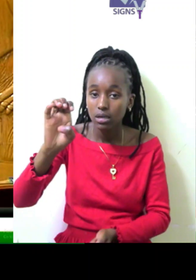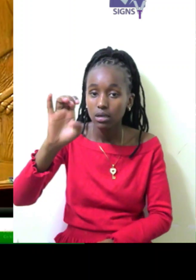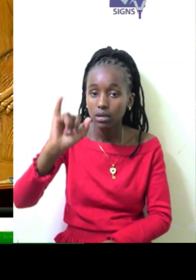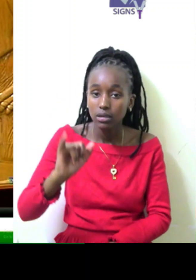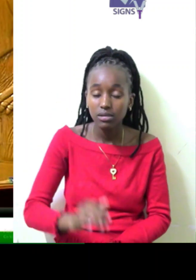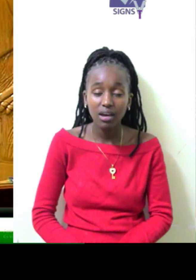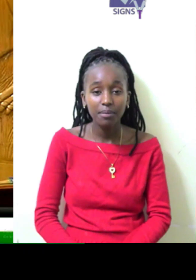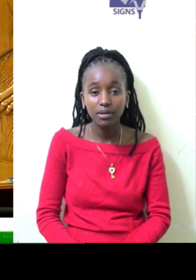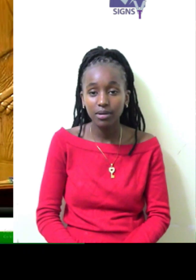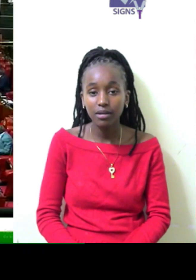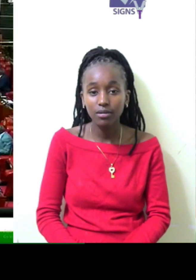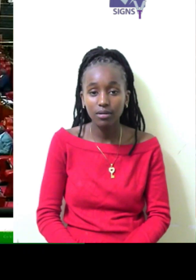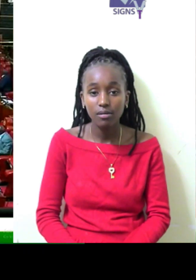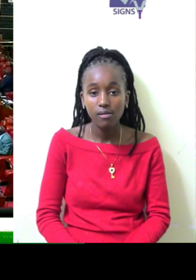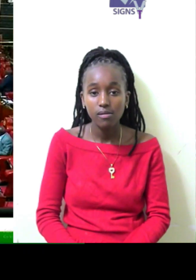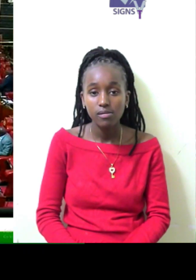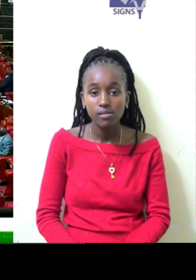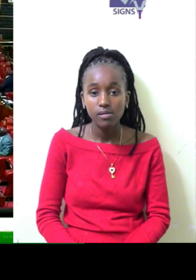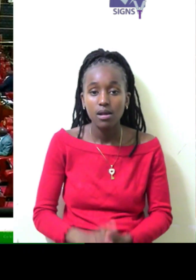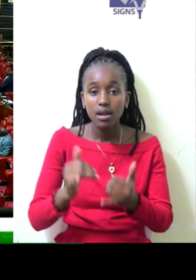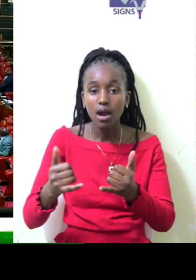Peter Kaluma.